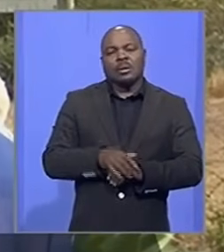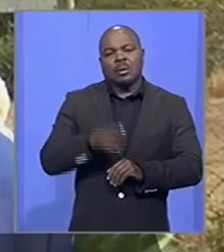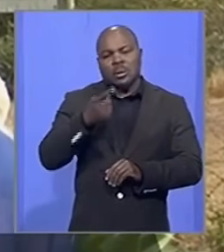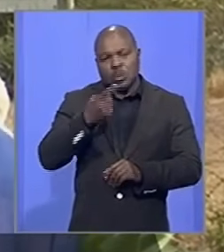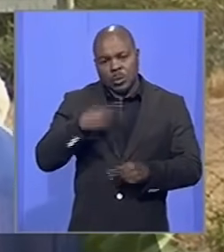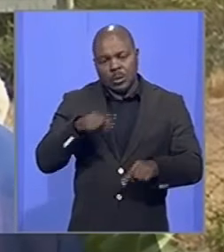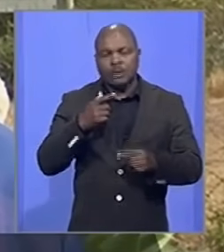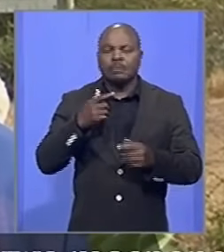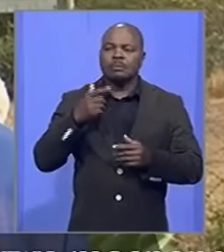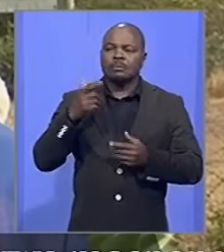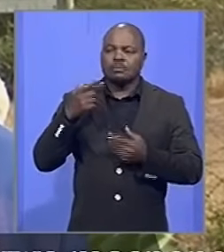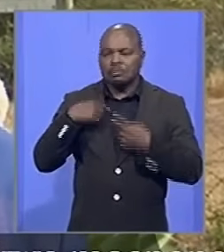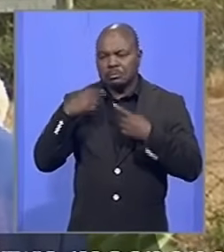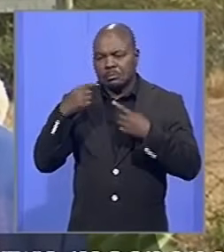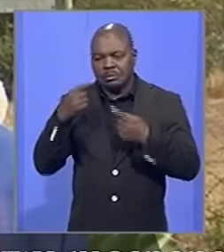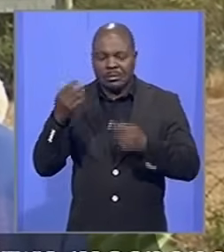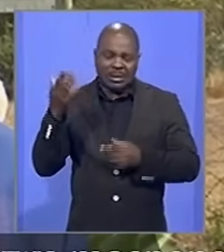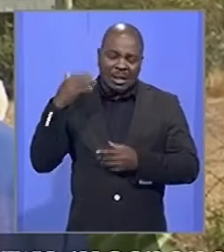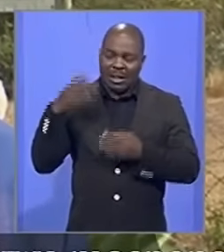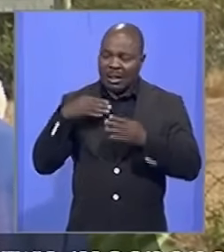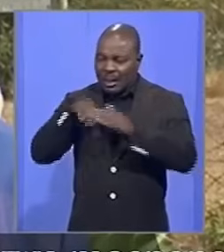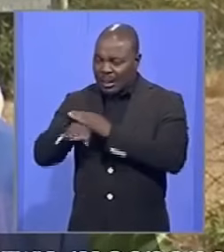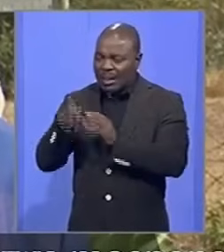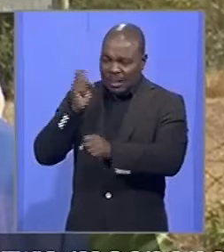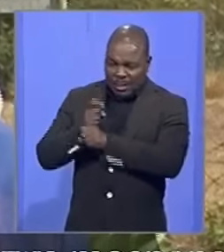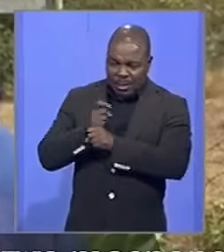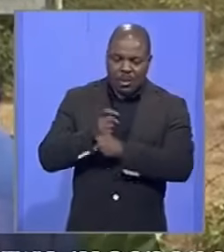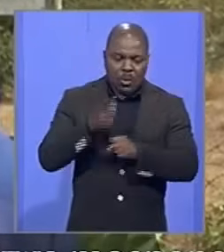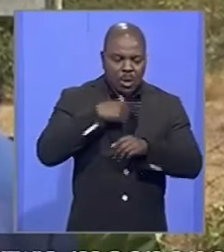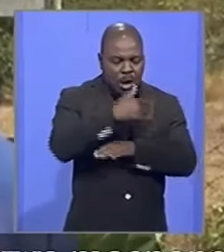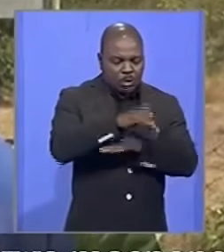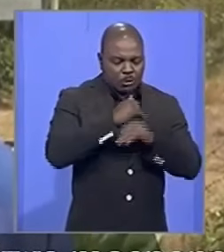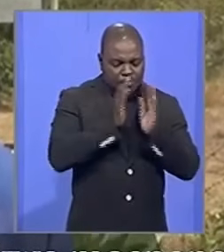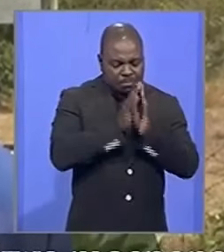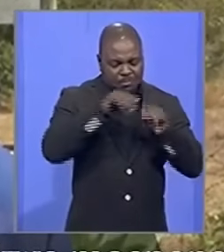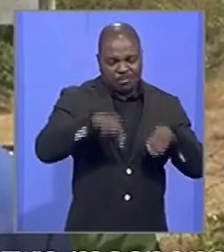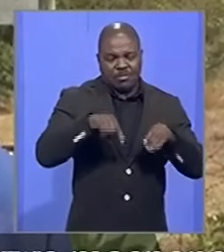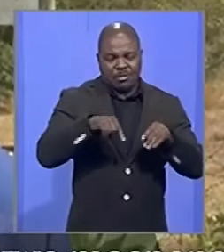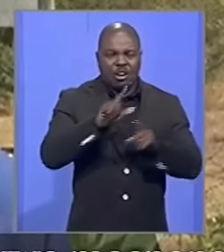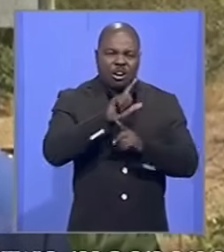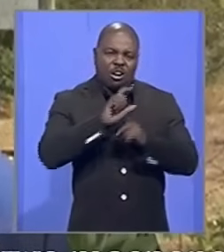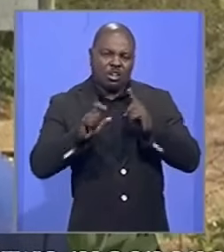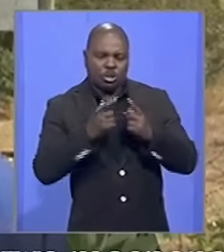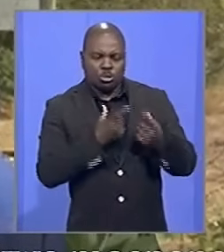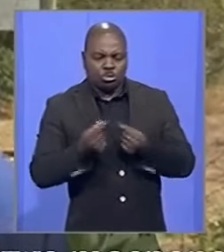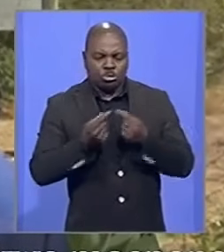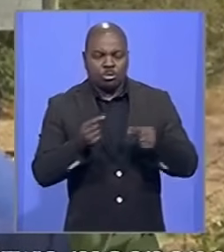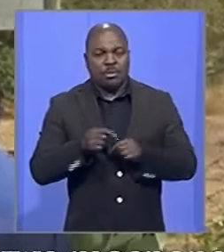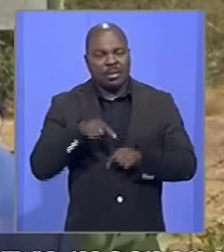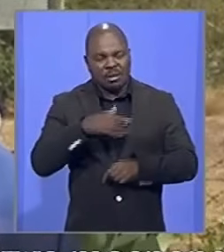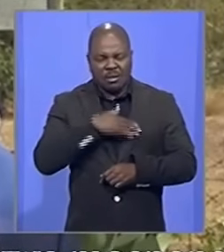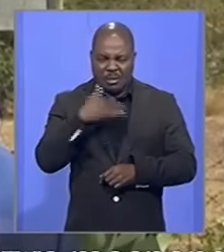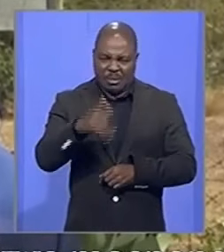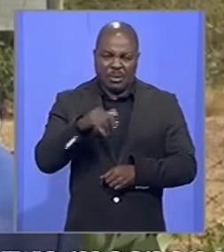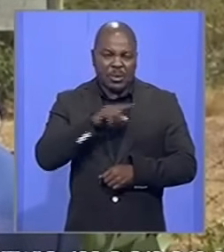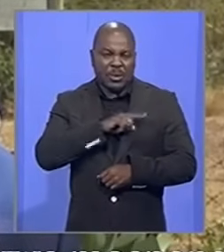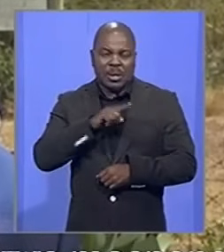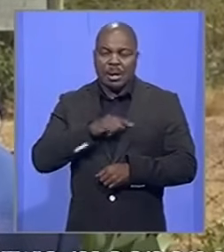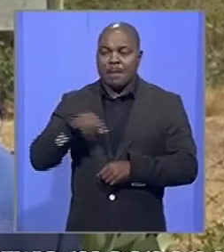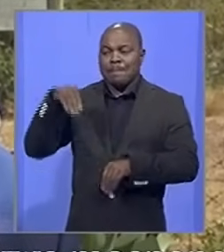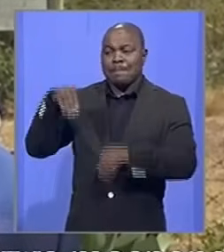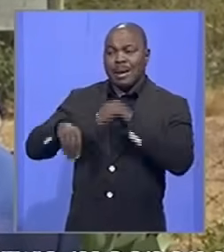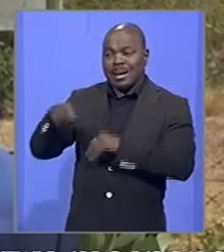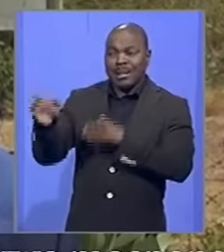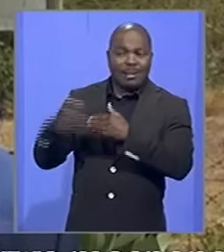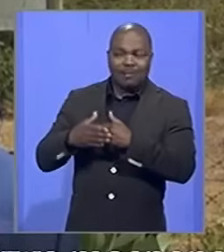our rituals or prayers outside the gate. So it's very much painful to us because the mine is not